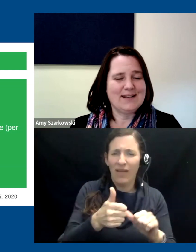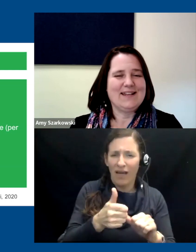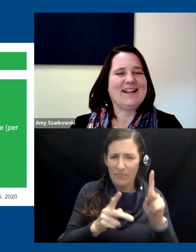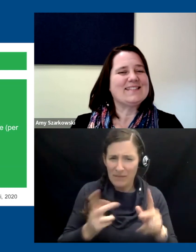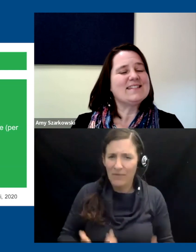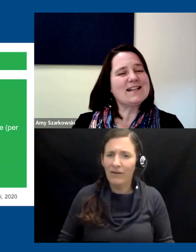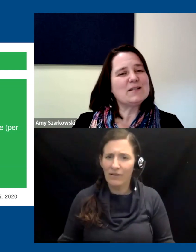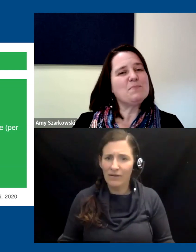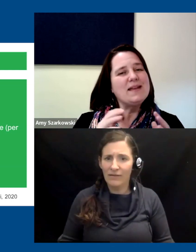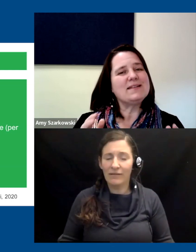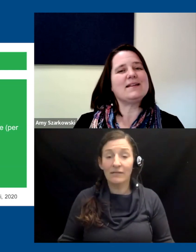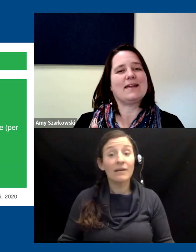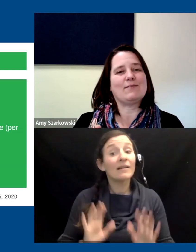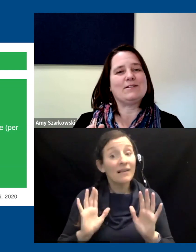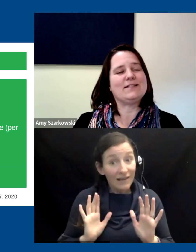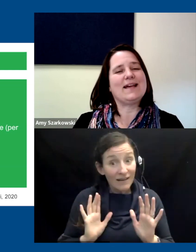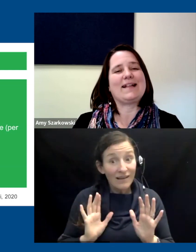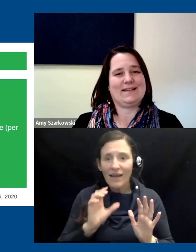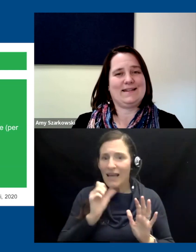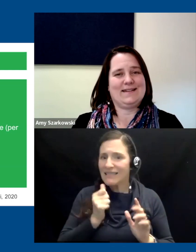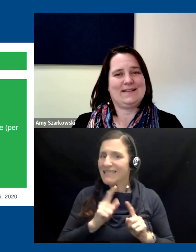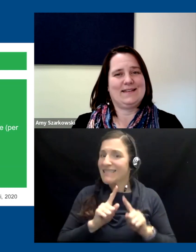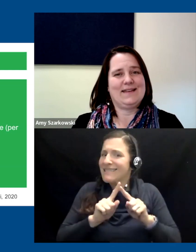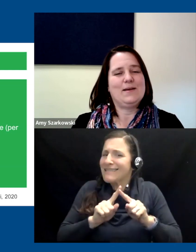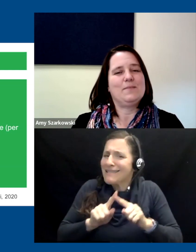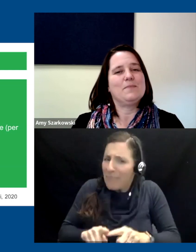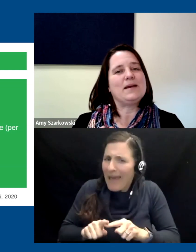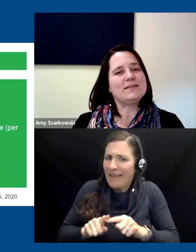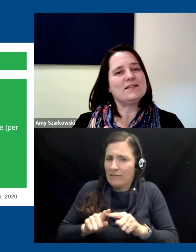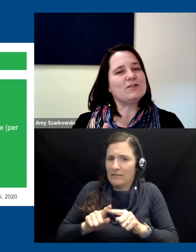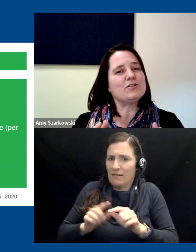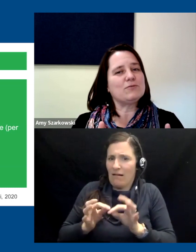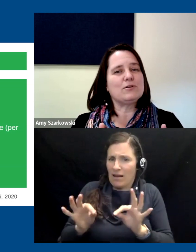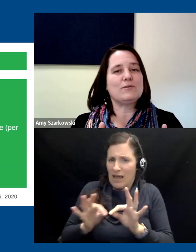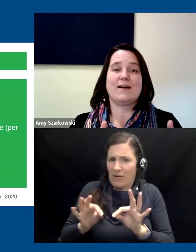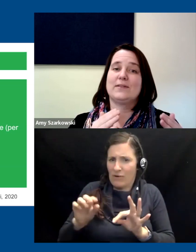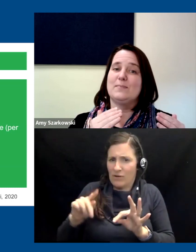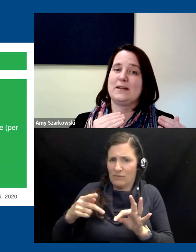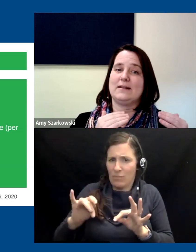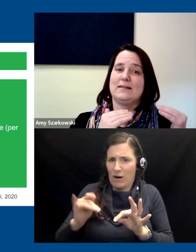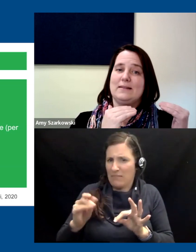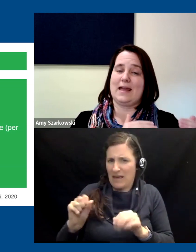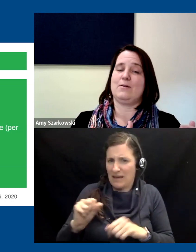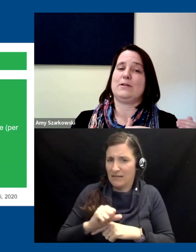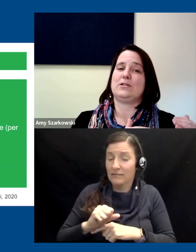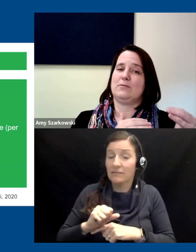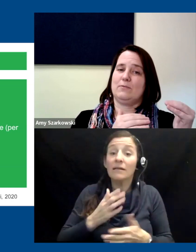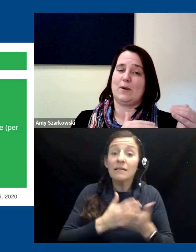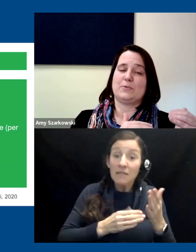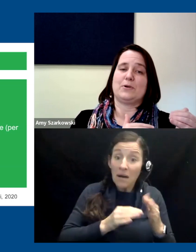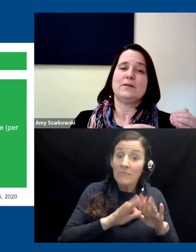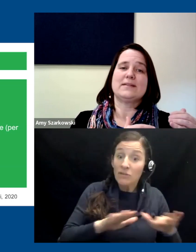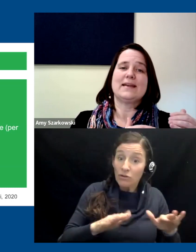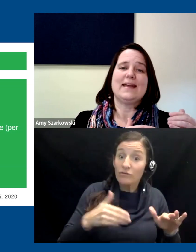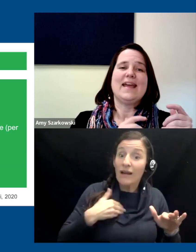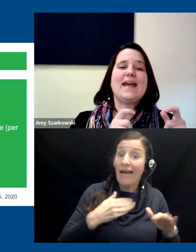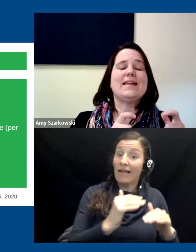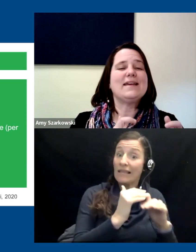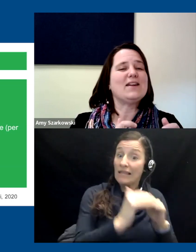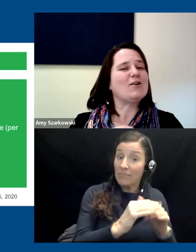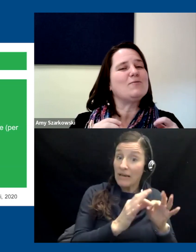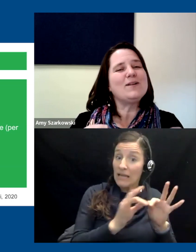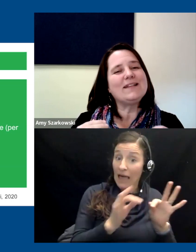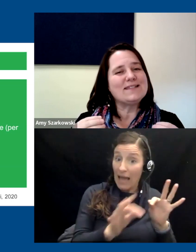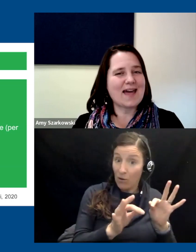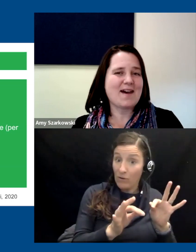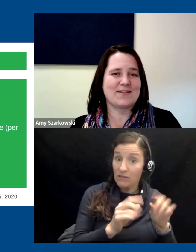However, it's not dependent on language exactly, because there are children who have limited language repertoires and